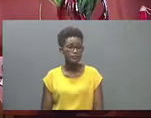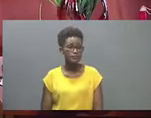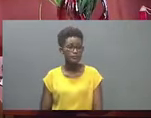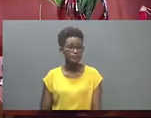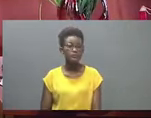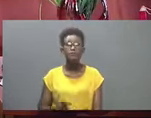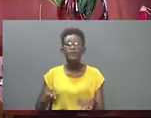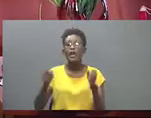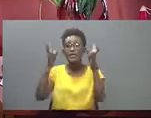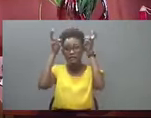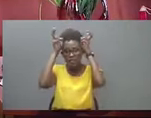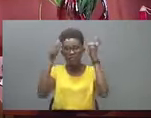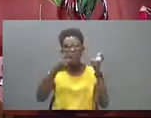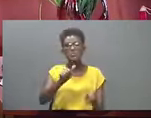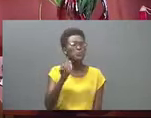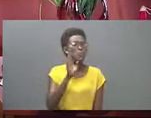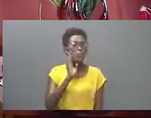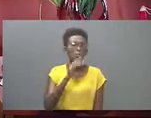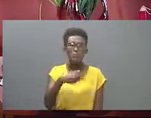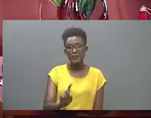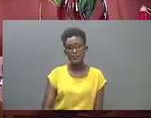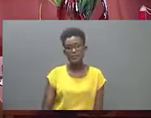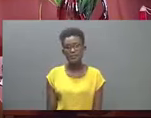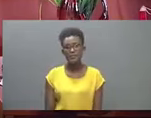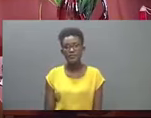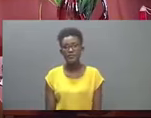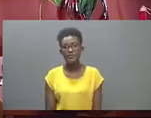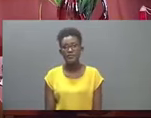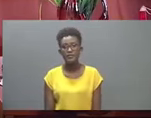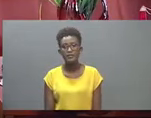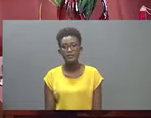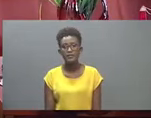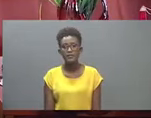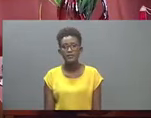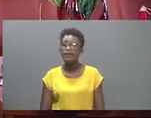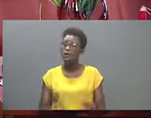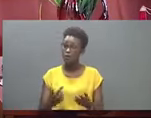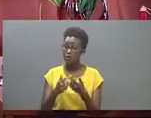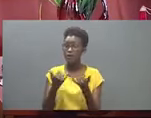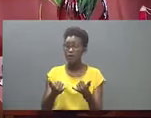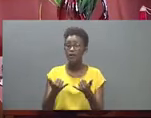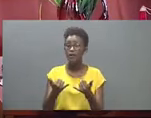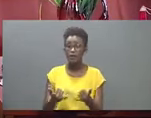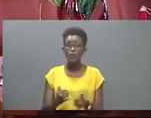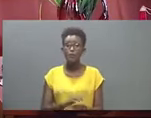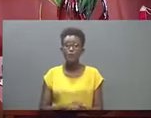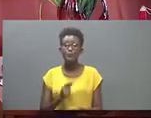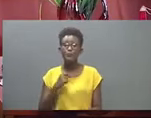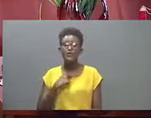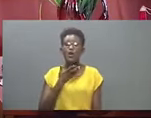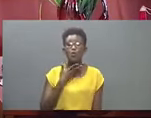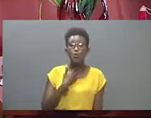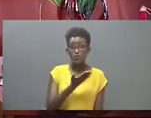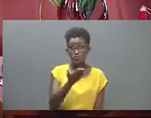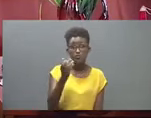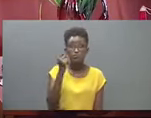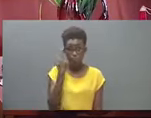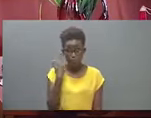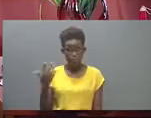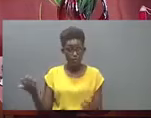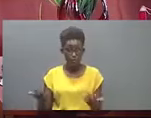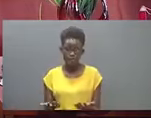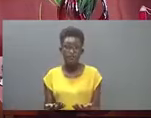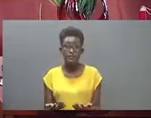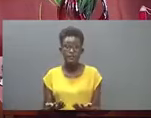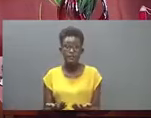amahoro. The devil is a liar. Satan ni umubeshyi. But now I want us to know. Ariko ndagira ngo